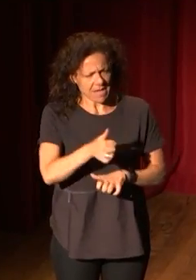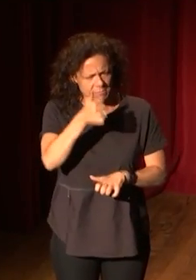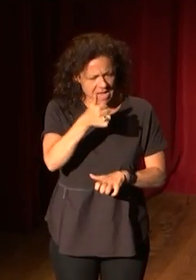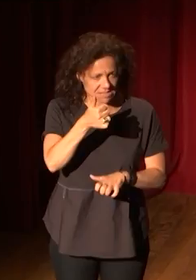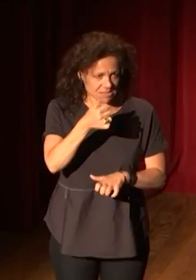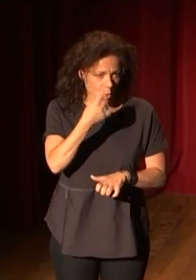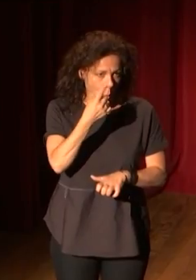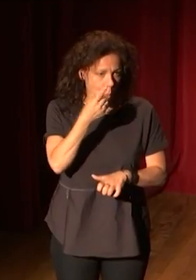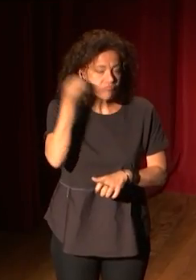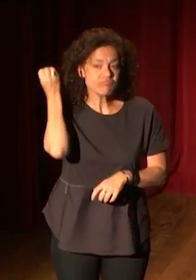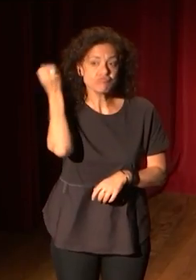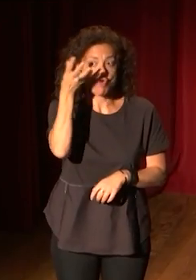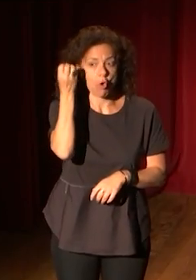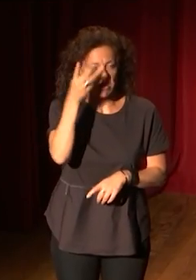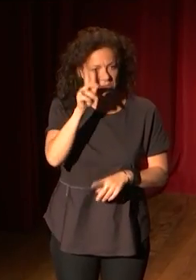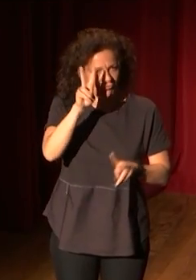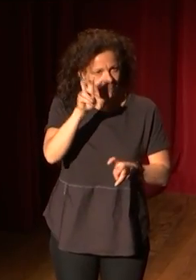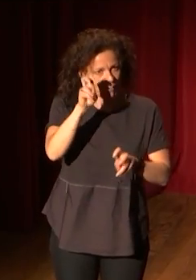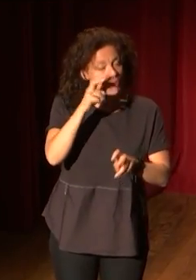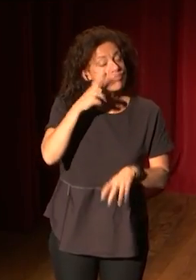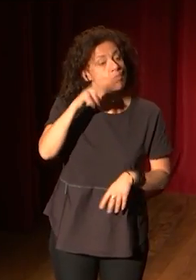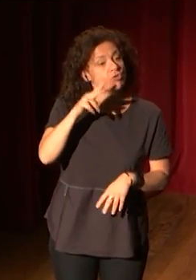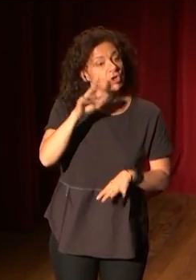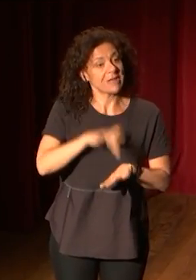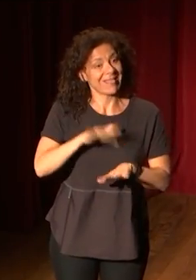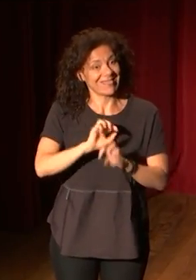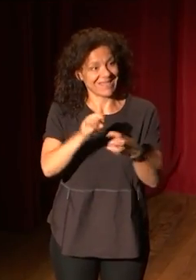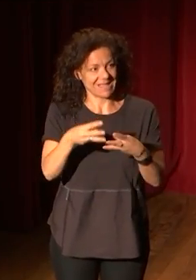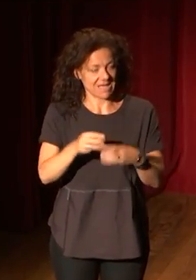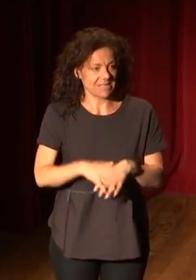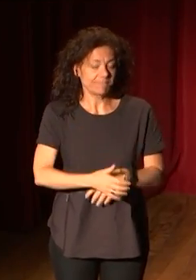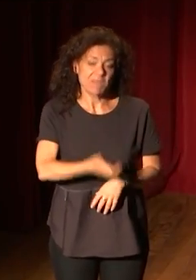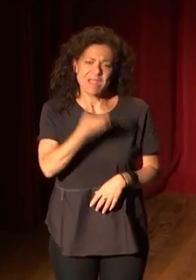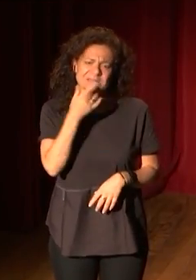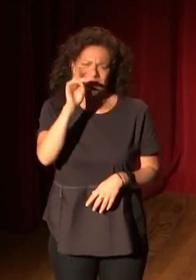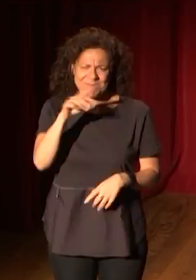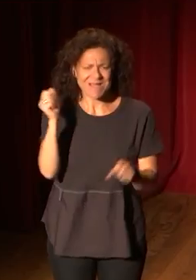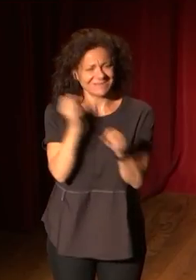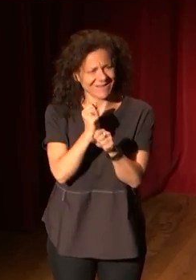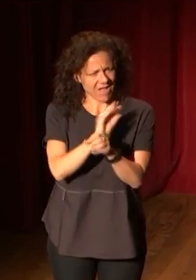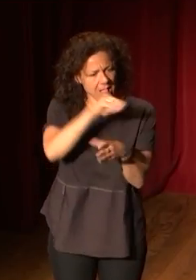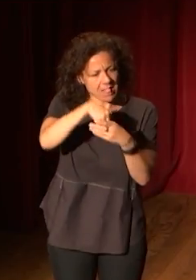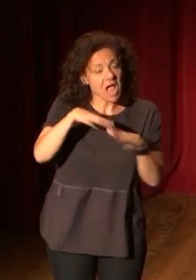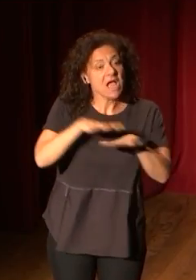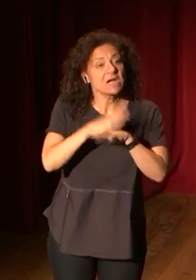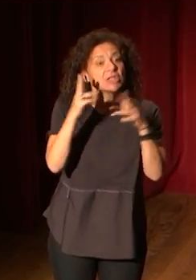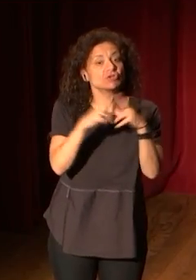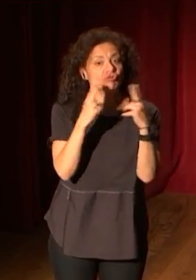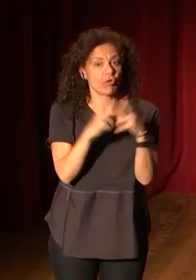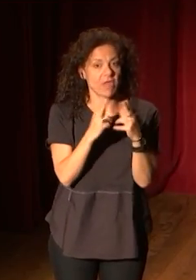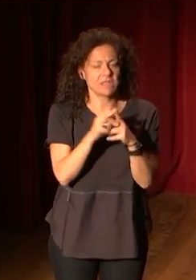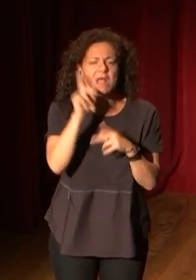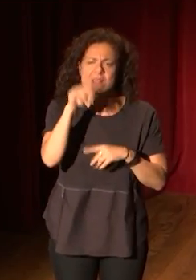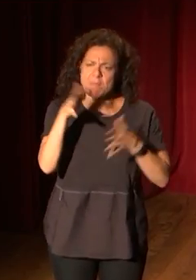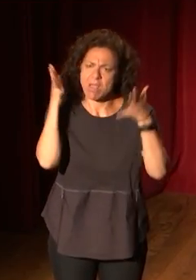or in a congresso on digital because if they work in social media I also